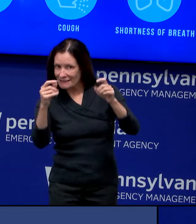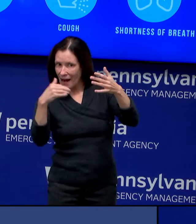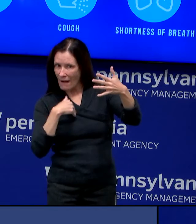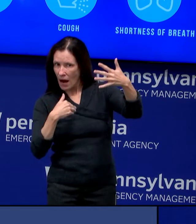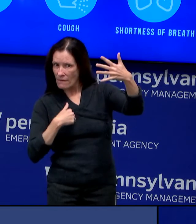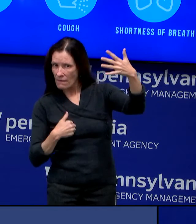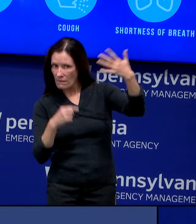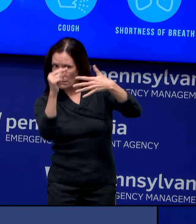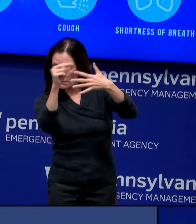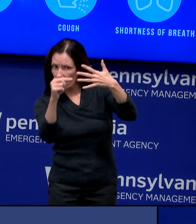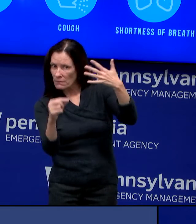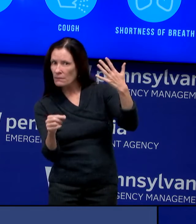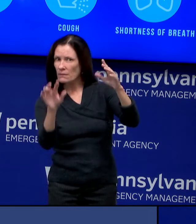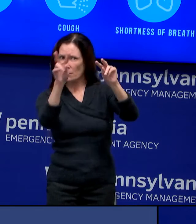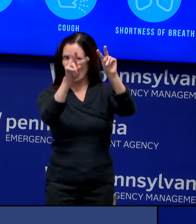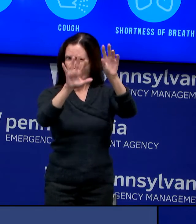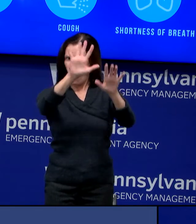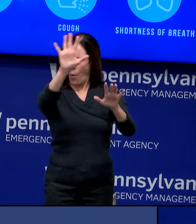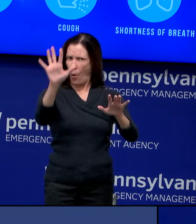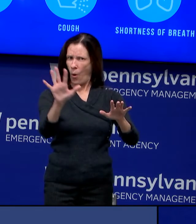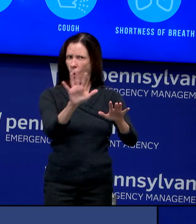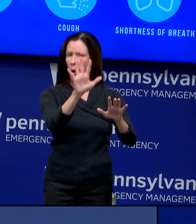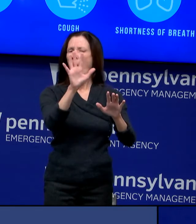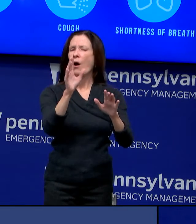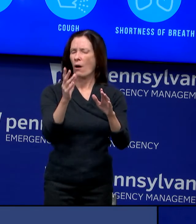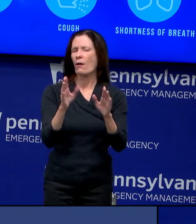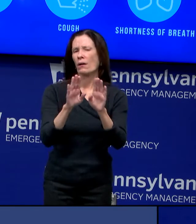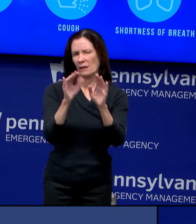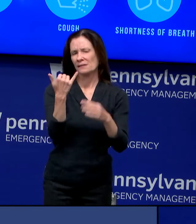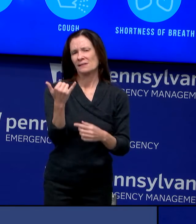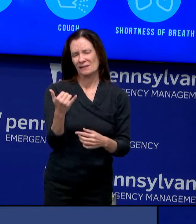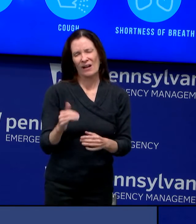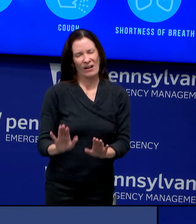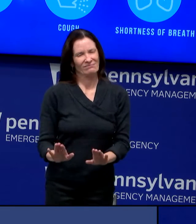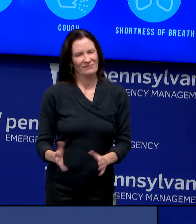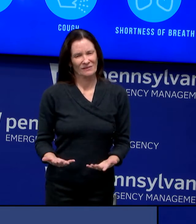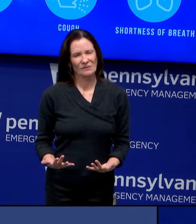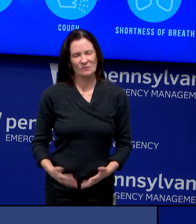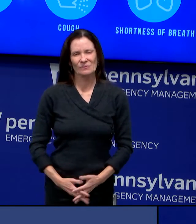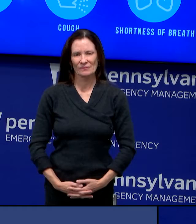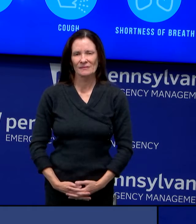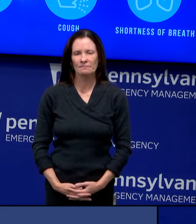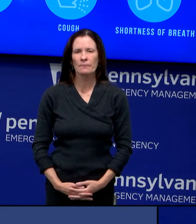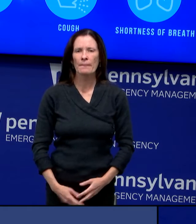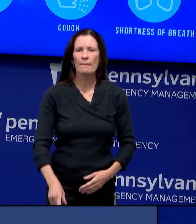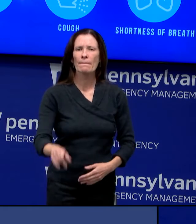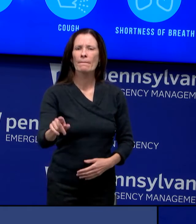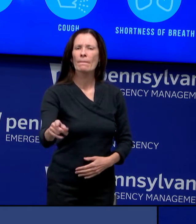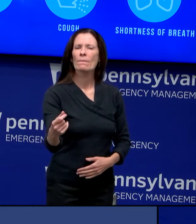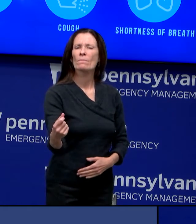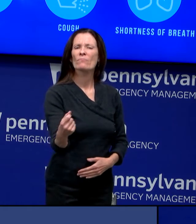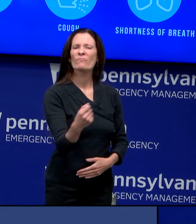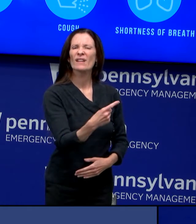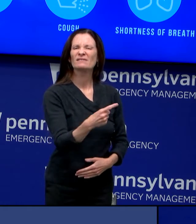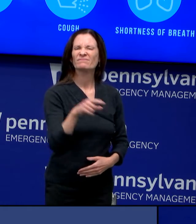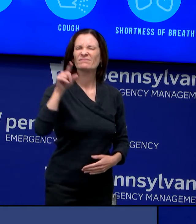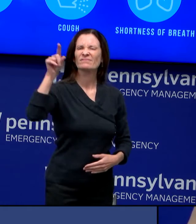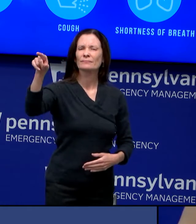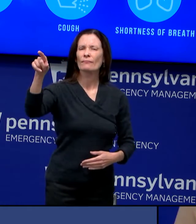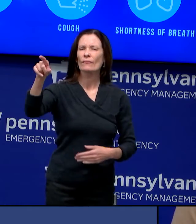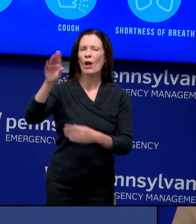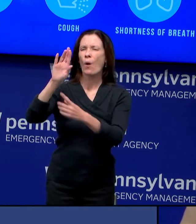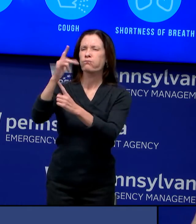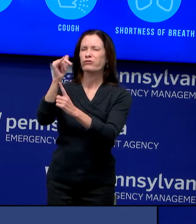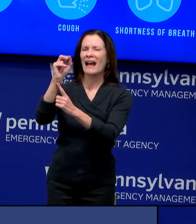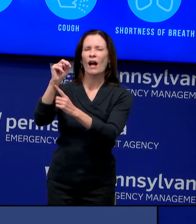at the Brighton Rehab Nursing Facility. How might the situation at Brighton factor into Beaver County's ability to reopen? Well,